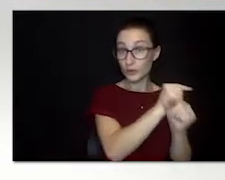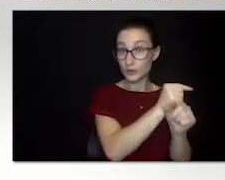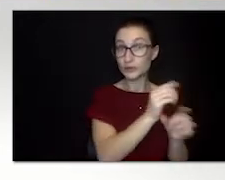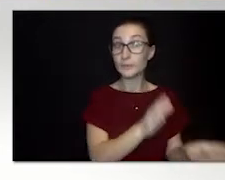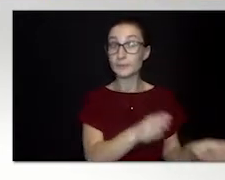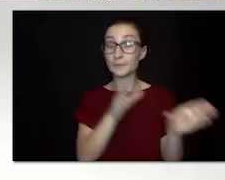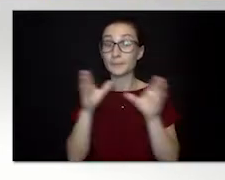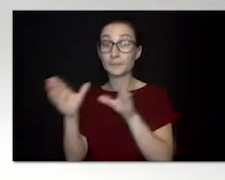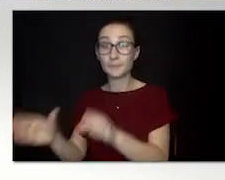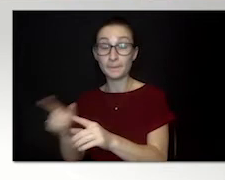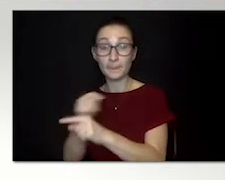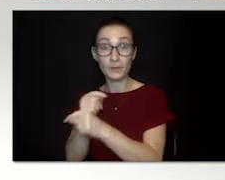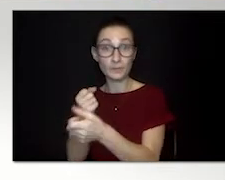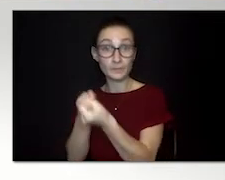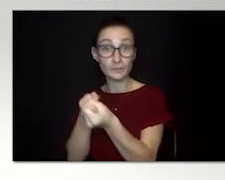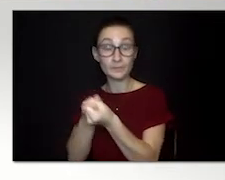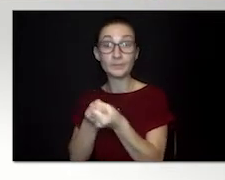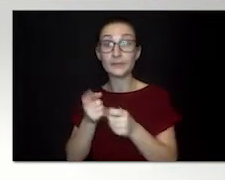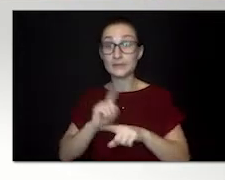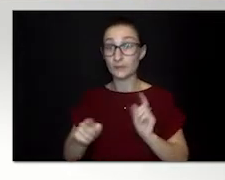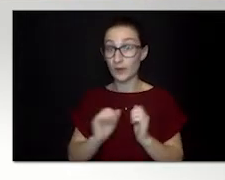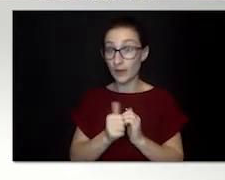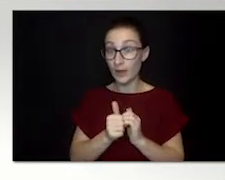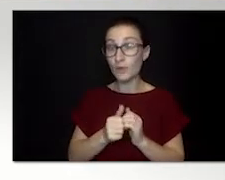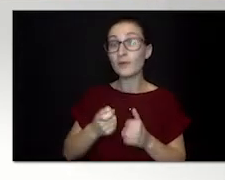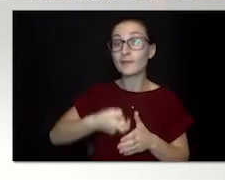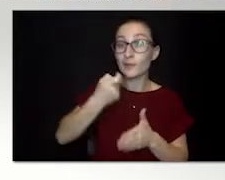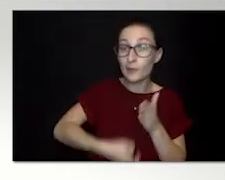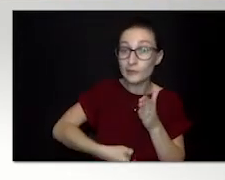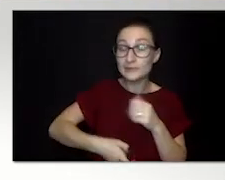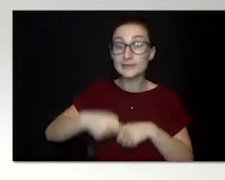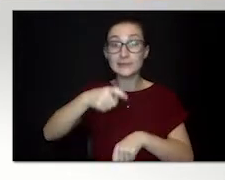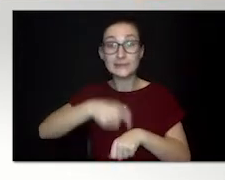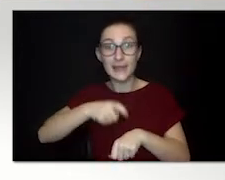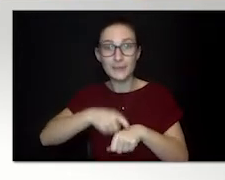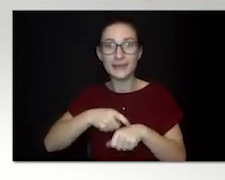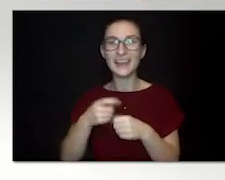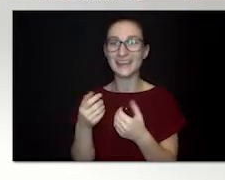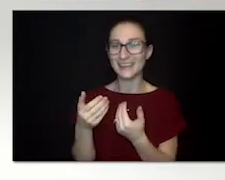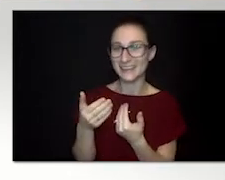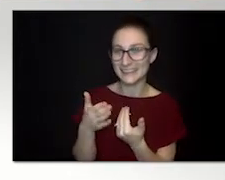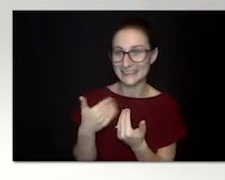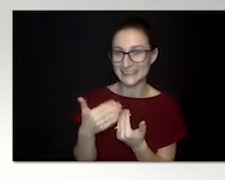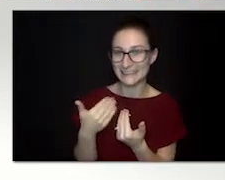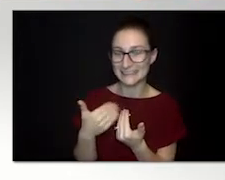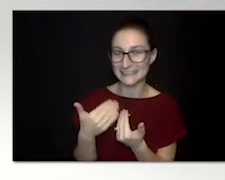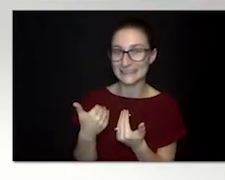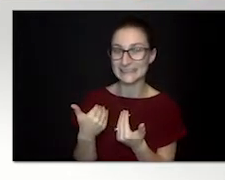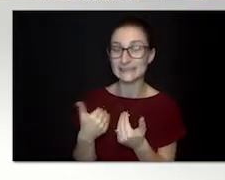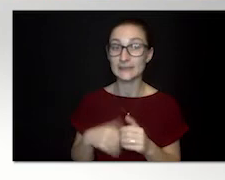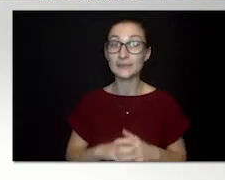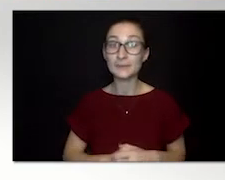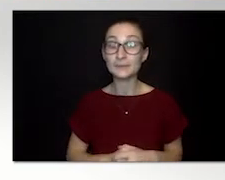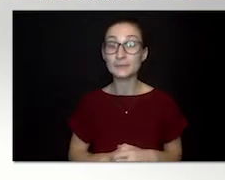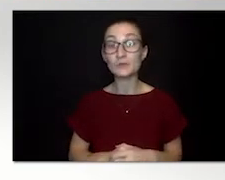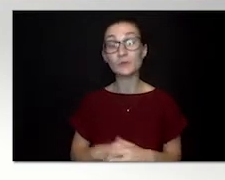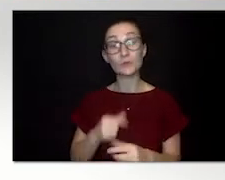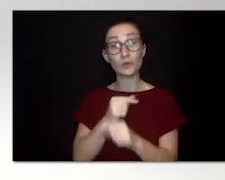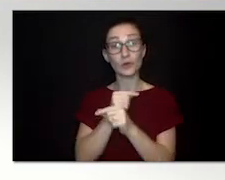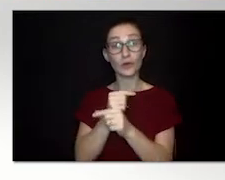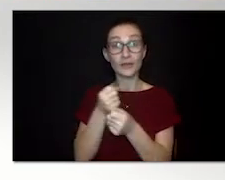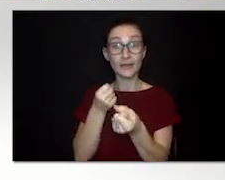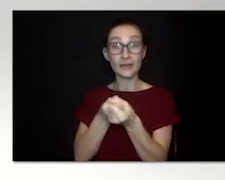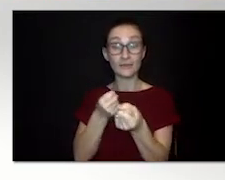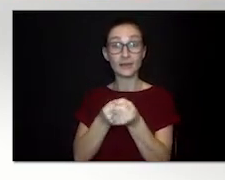the ease of the process, the timing of the process, and the cost of the process. So for a guardian advocacy, guardian advocates